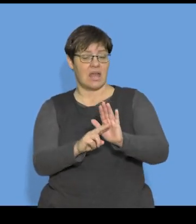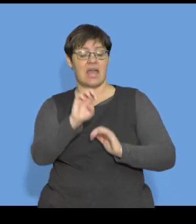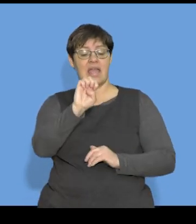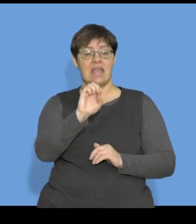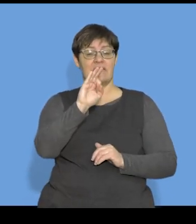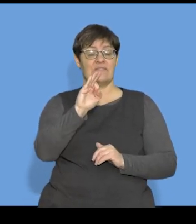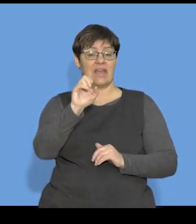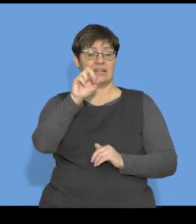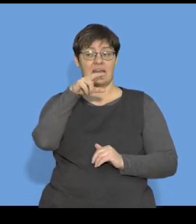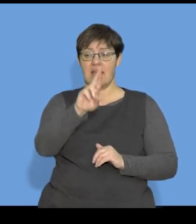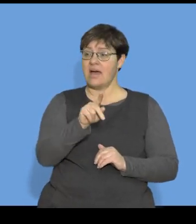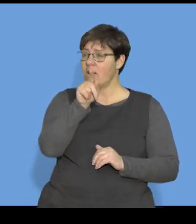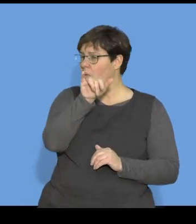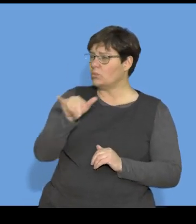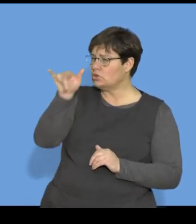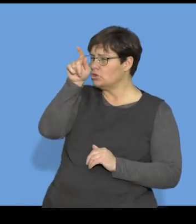the effector.